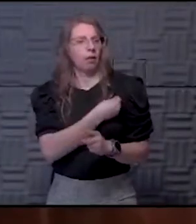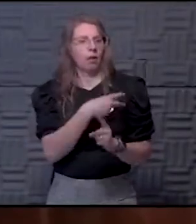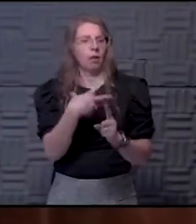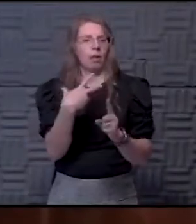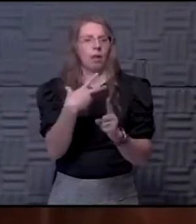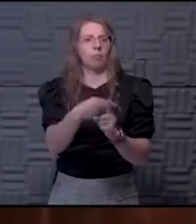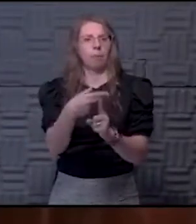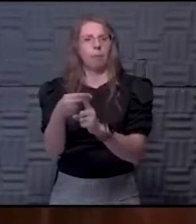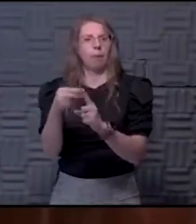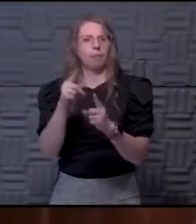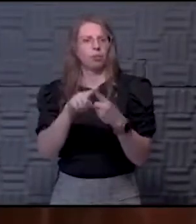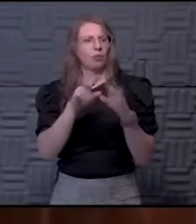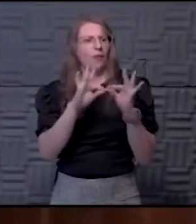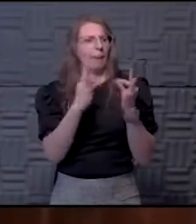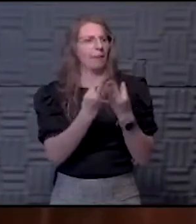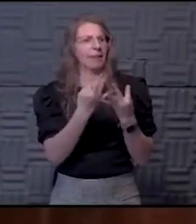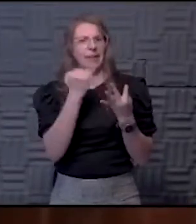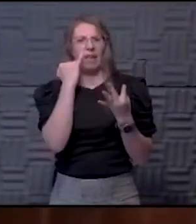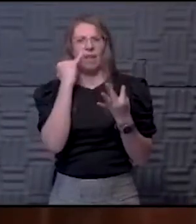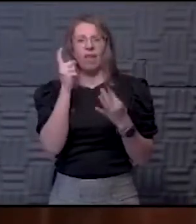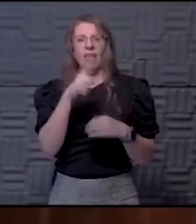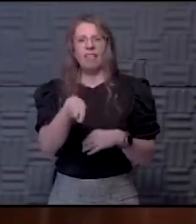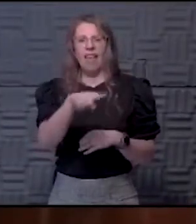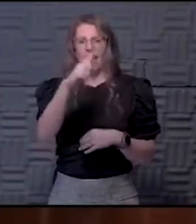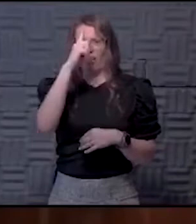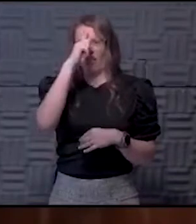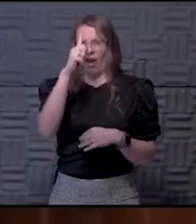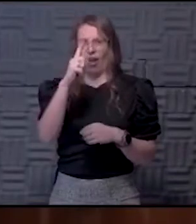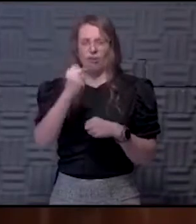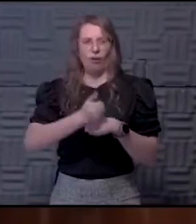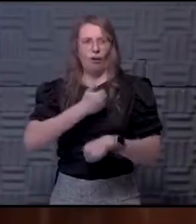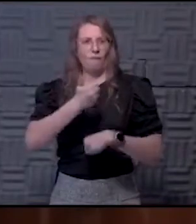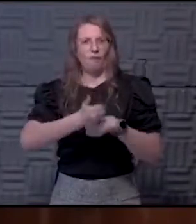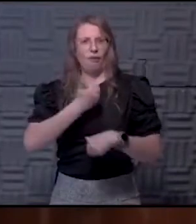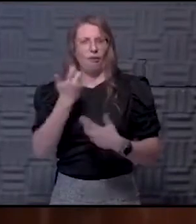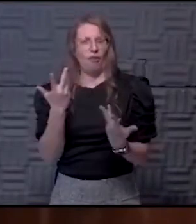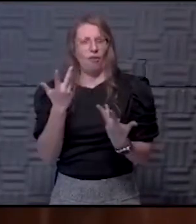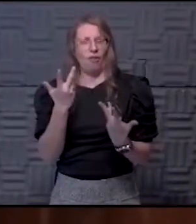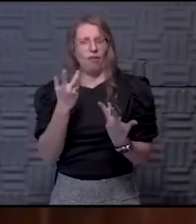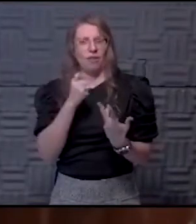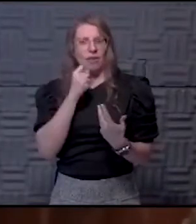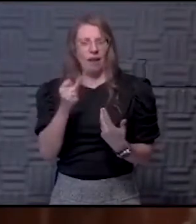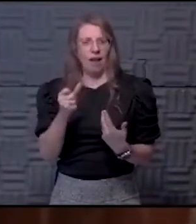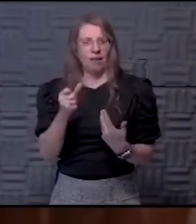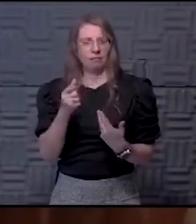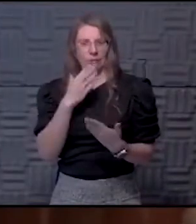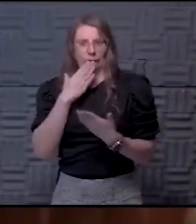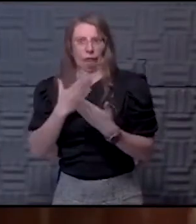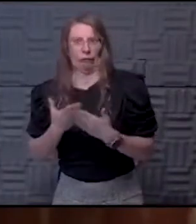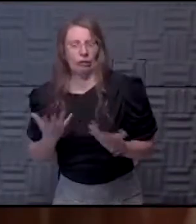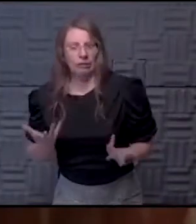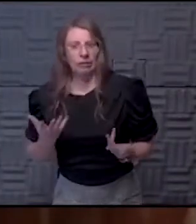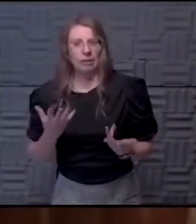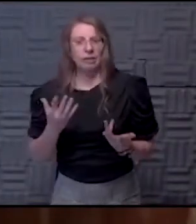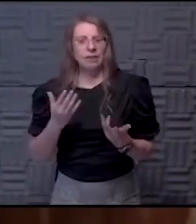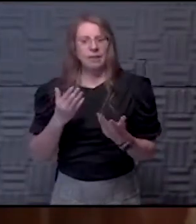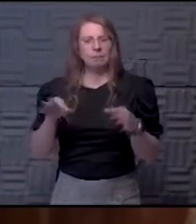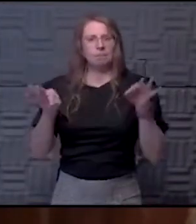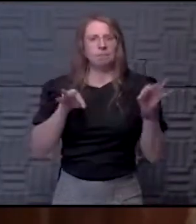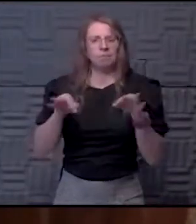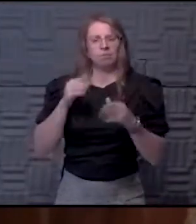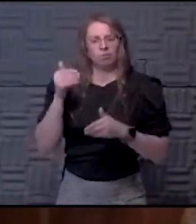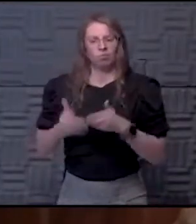their families if they thought that this offered harm and not benefit? So you kind of take them stepwise